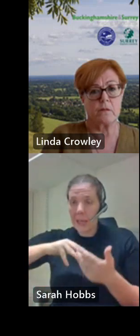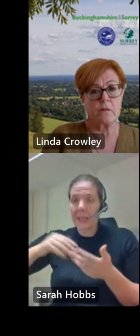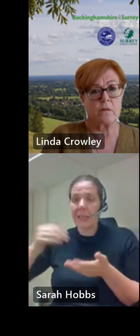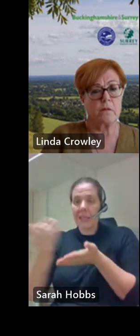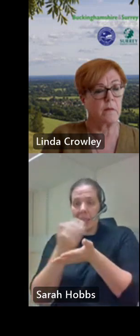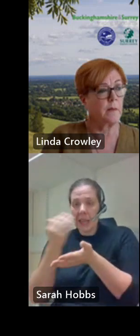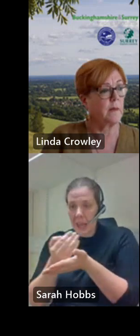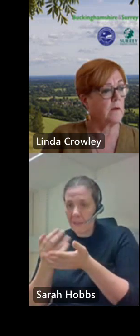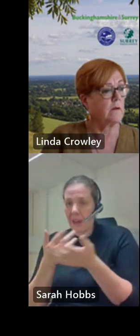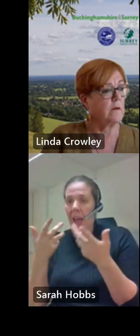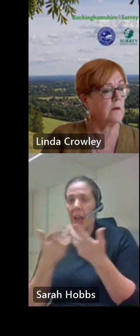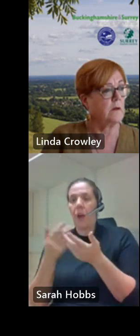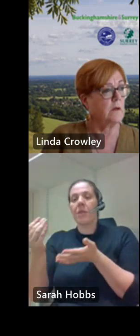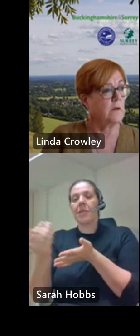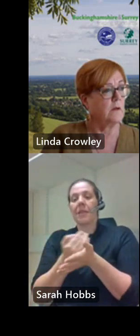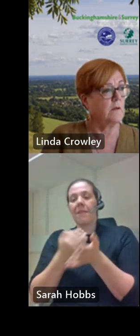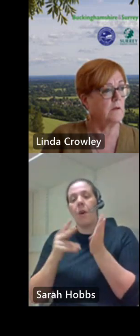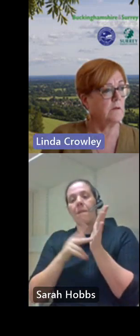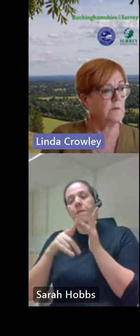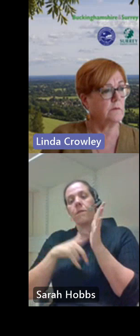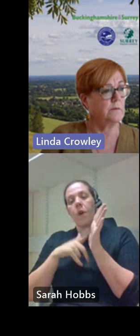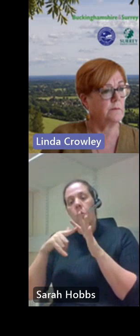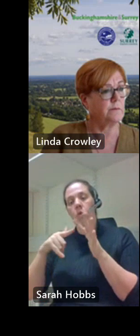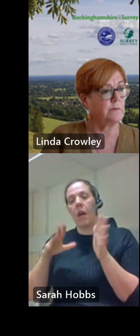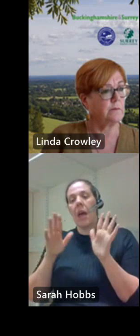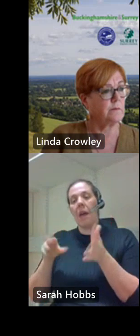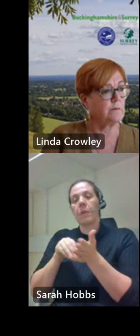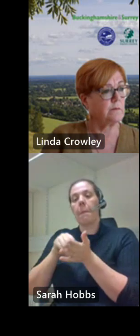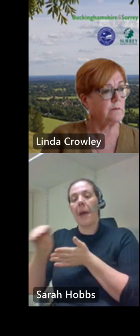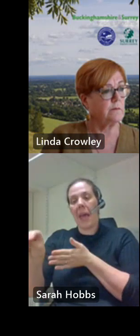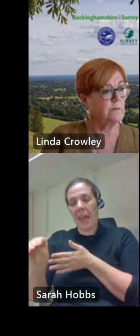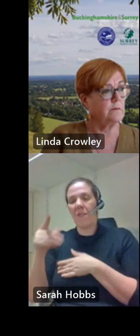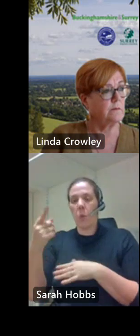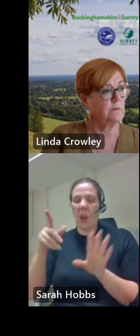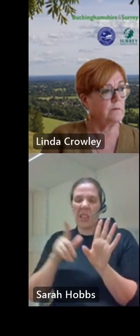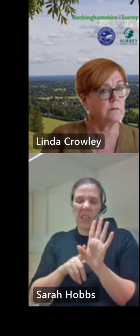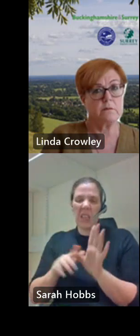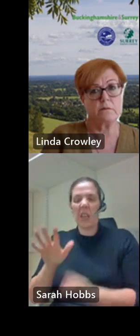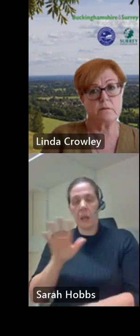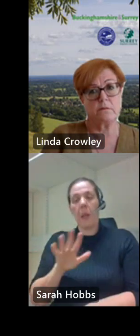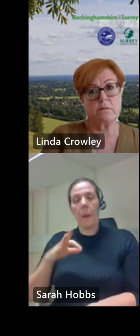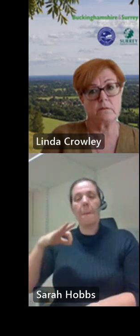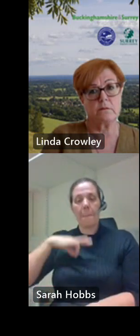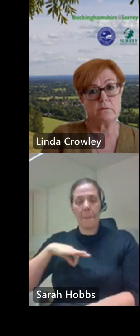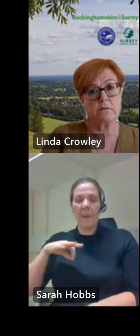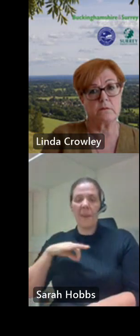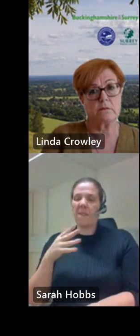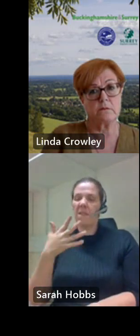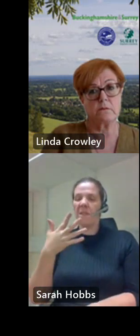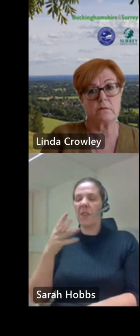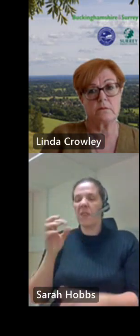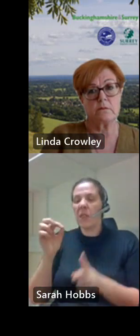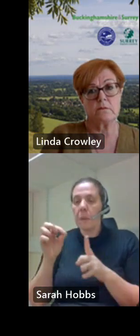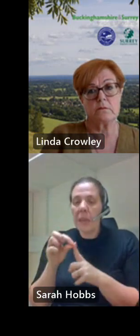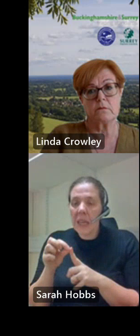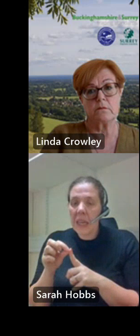in secure vaults, then you may have to pay a retainer over a year. And that works out anything probably from 50 pence to maybe